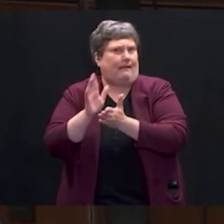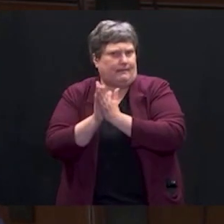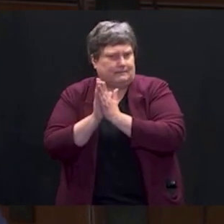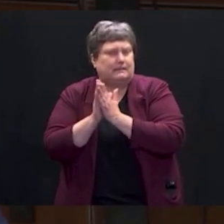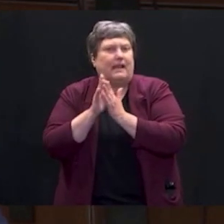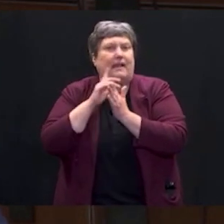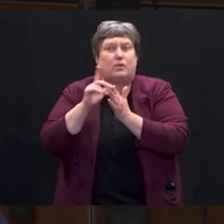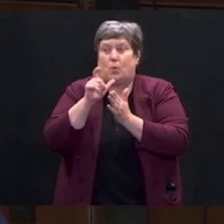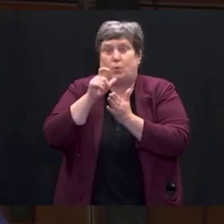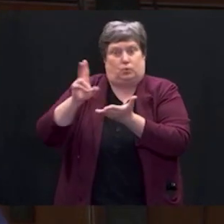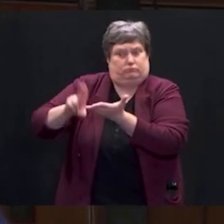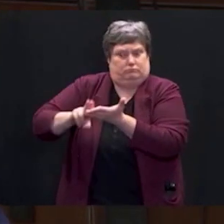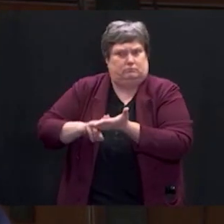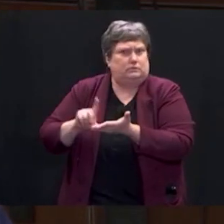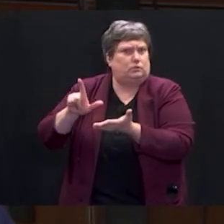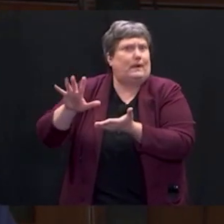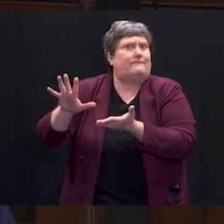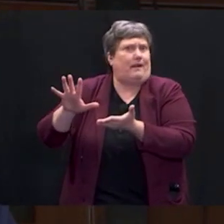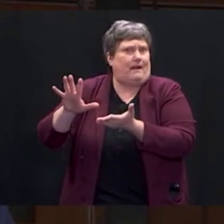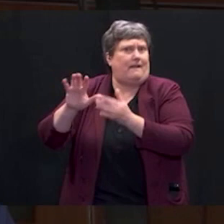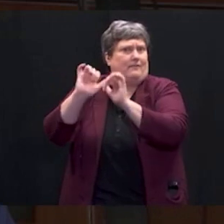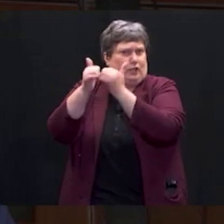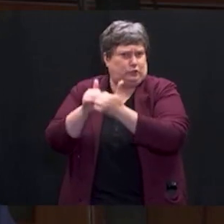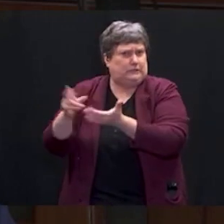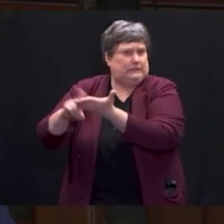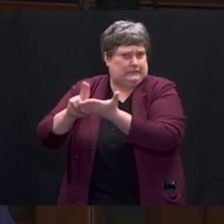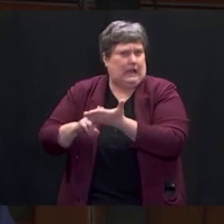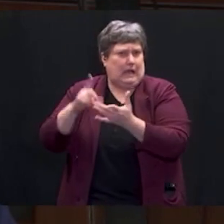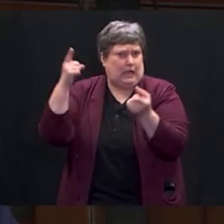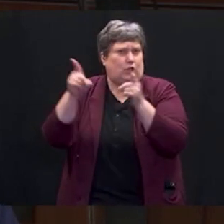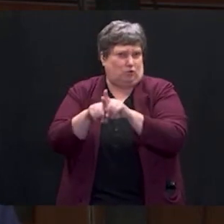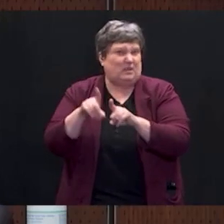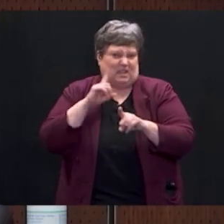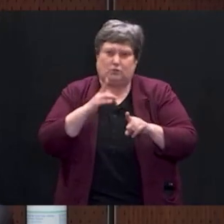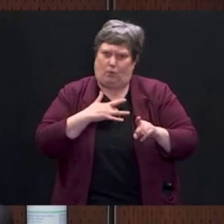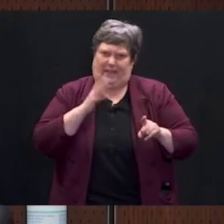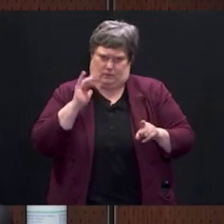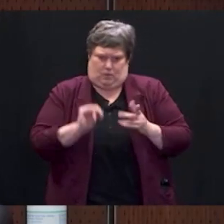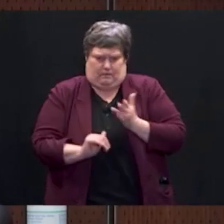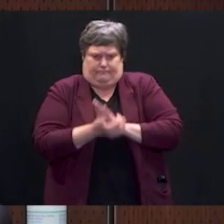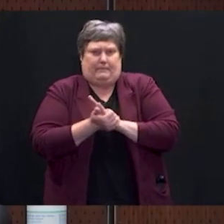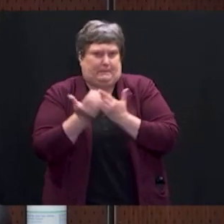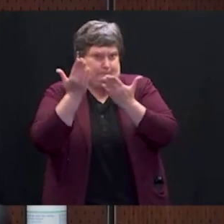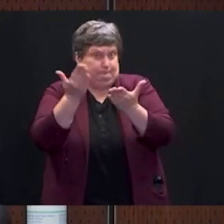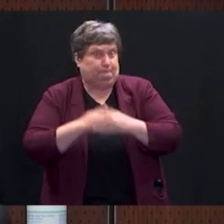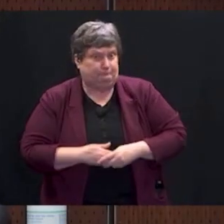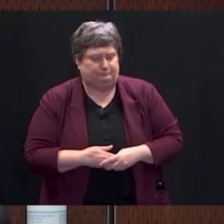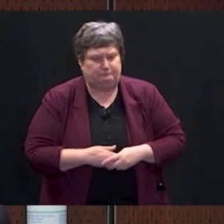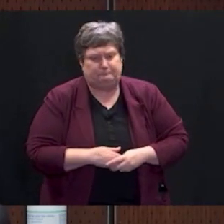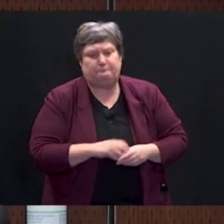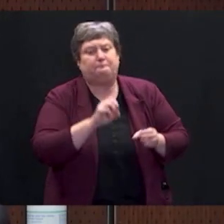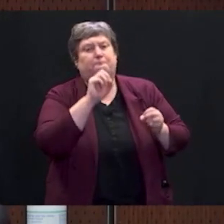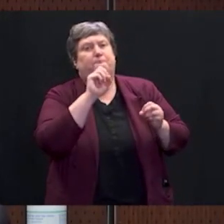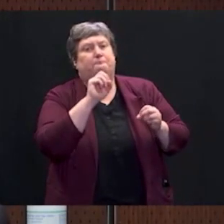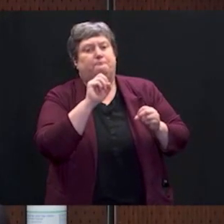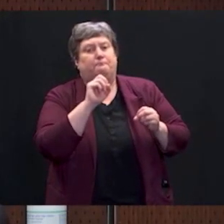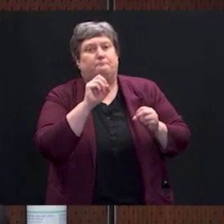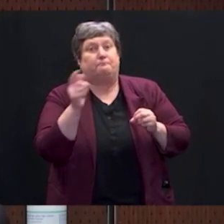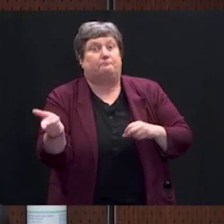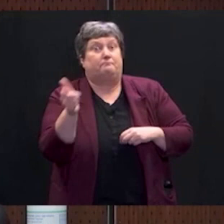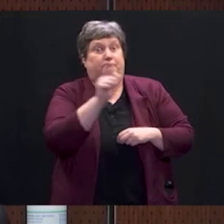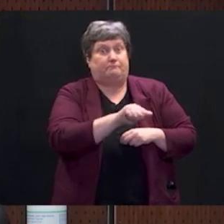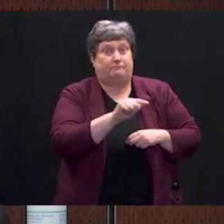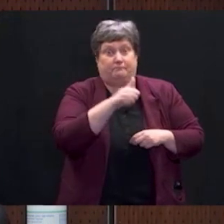25 signatories to their letter. Thank you, Mr. Chair. Mr. Kuzmarchuk. Well, thank you very much, Mr. Chair. And